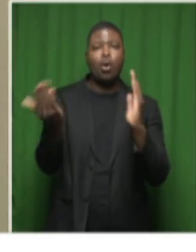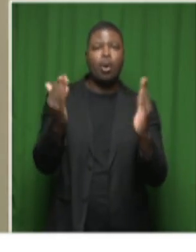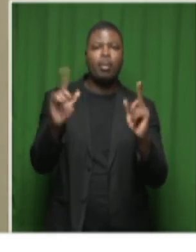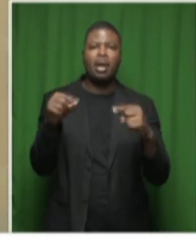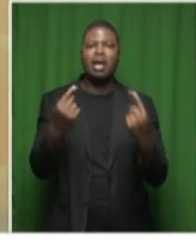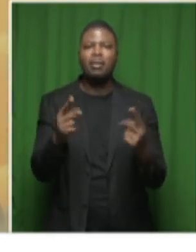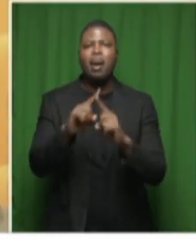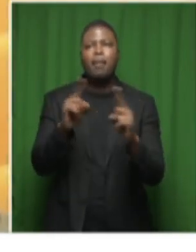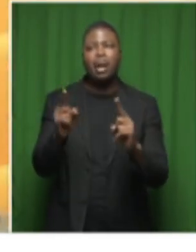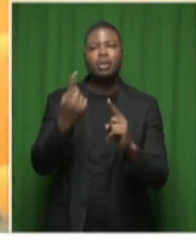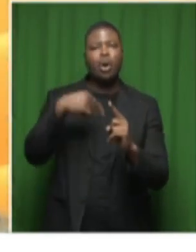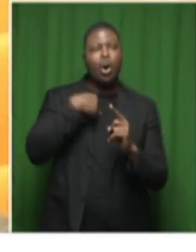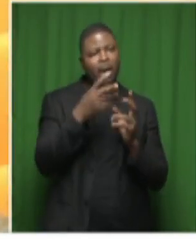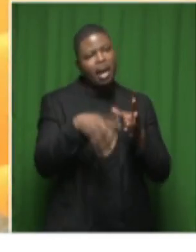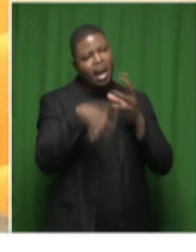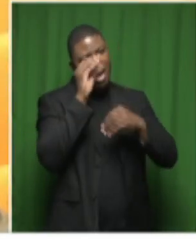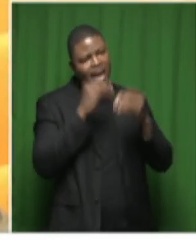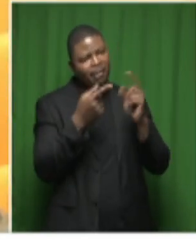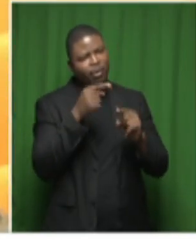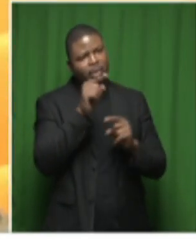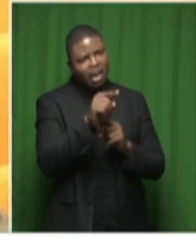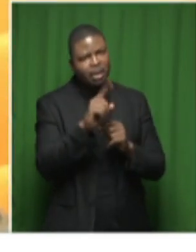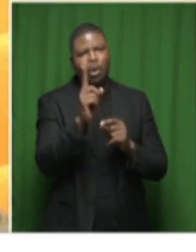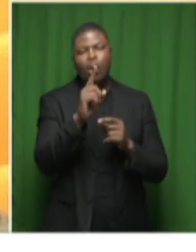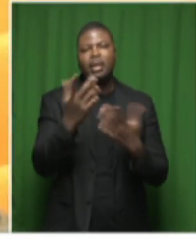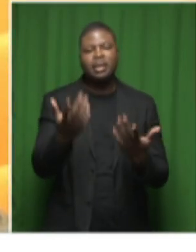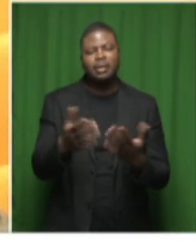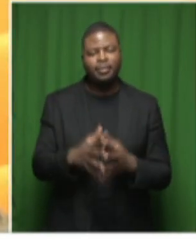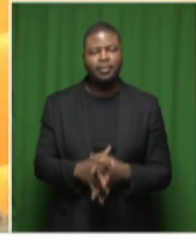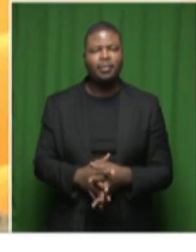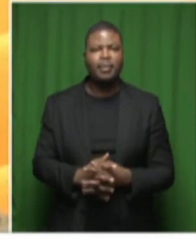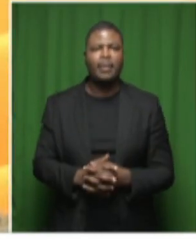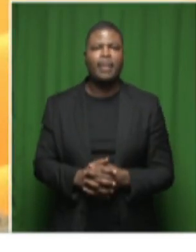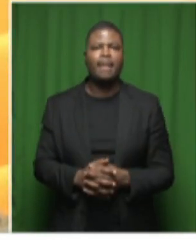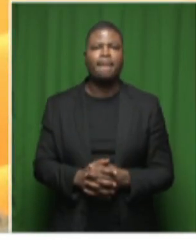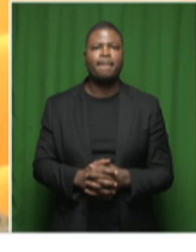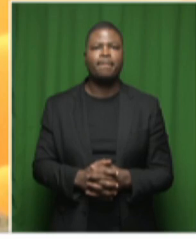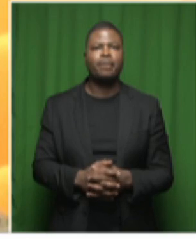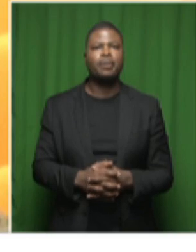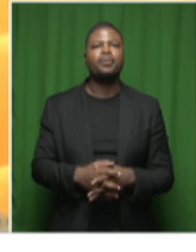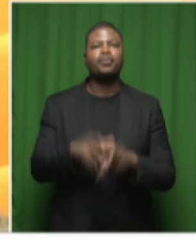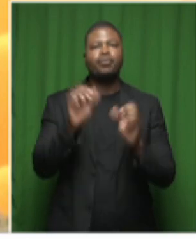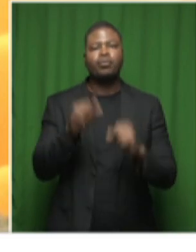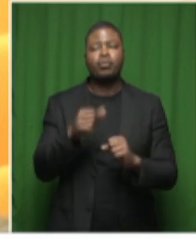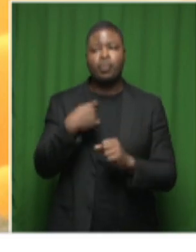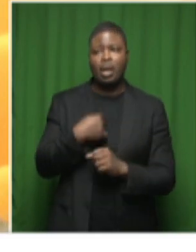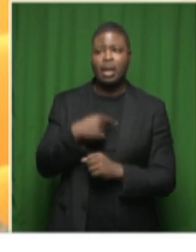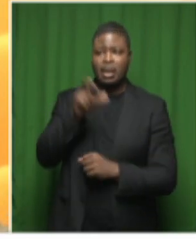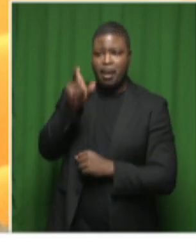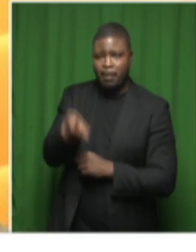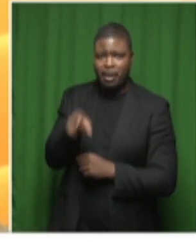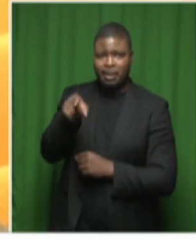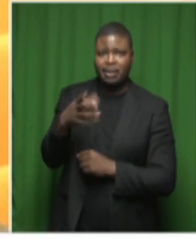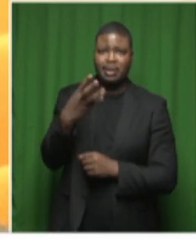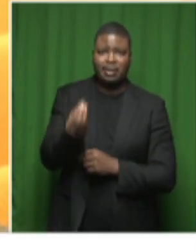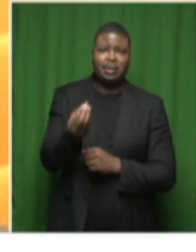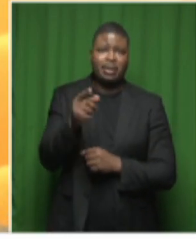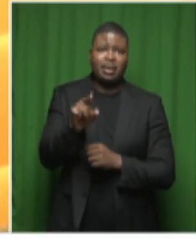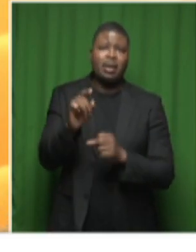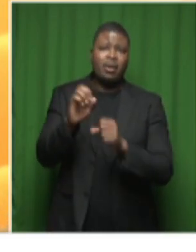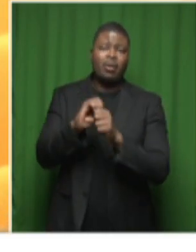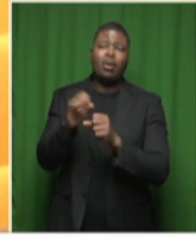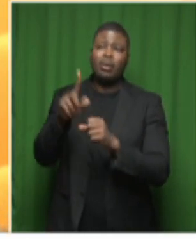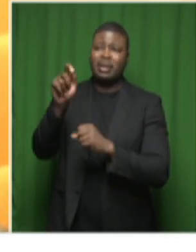Yeah, I think that's a fantastic question. As a person that's worked in TB all my life, mostly in TB vaccines,